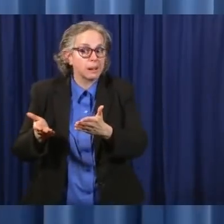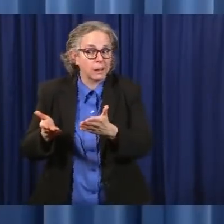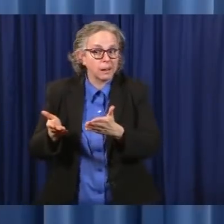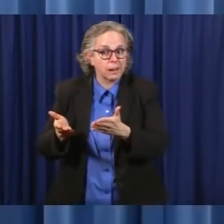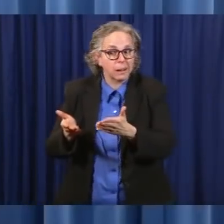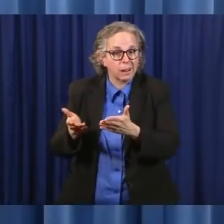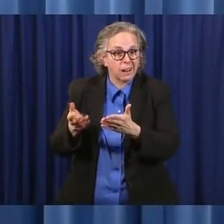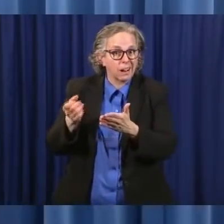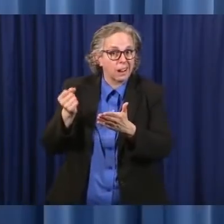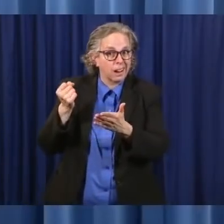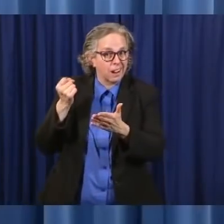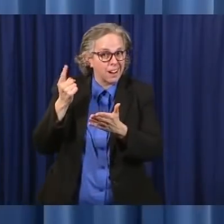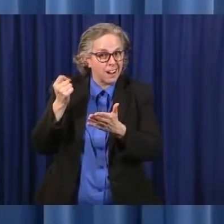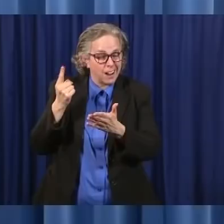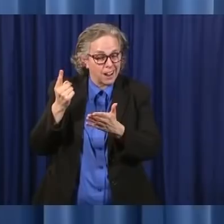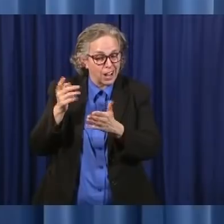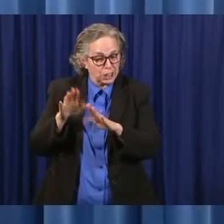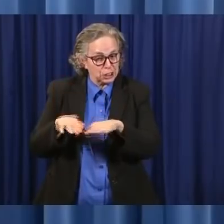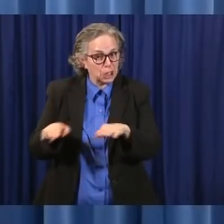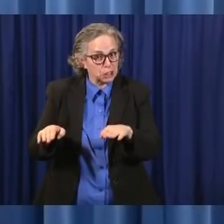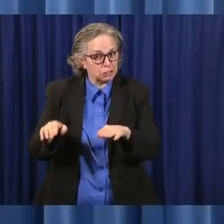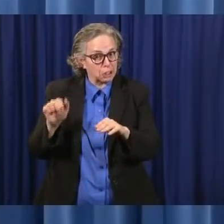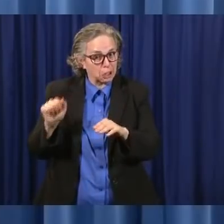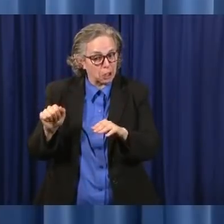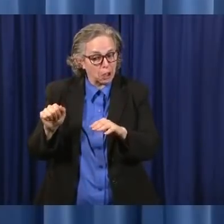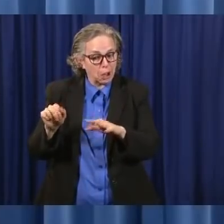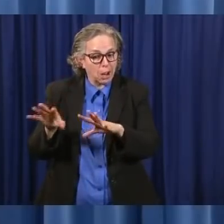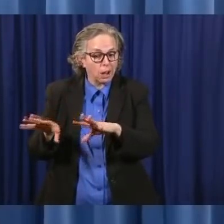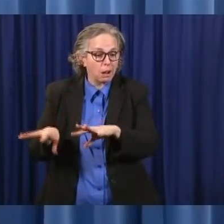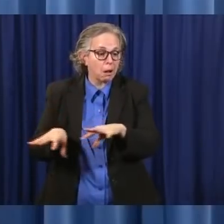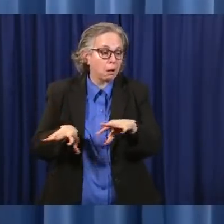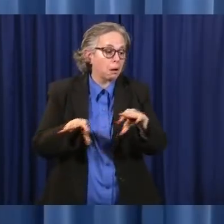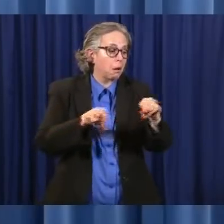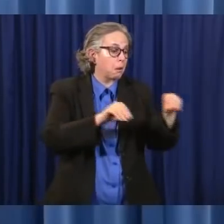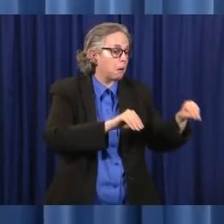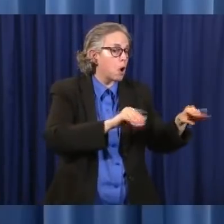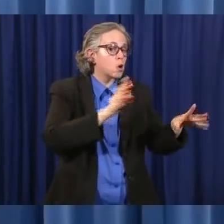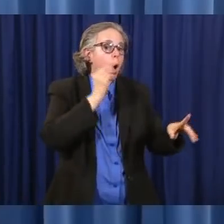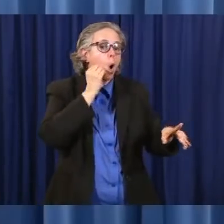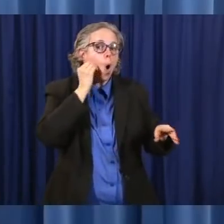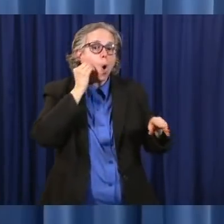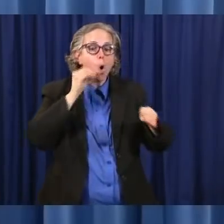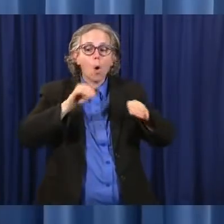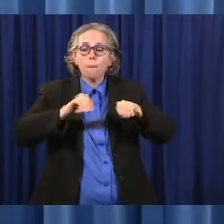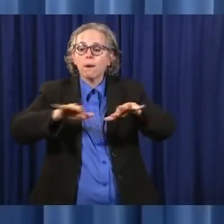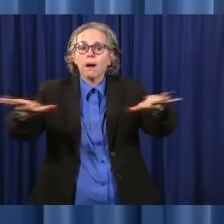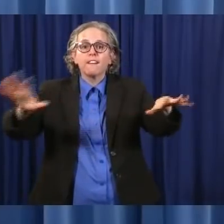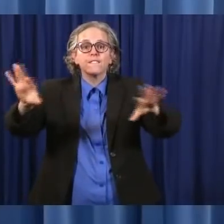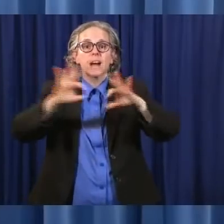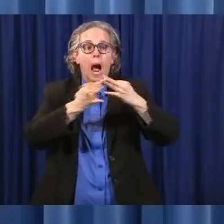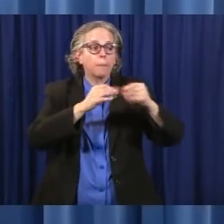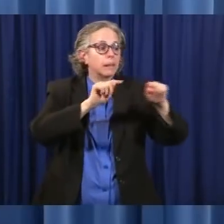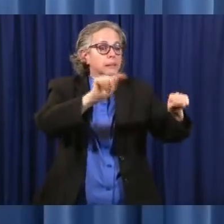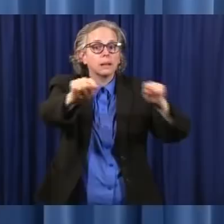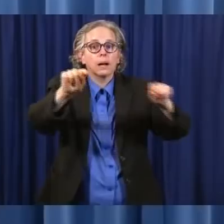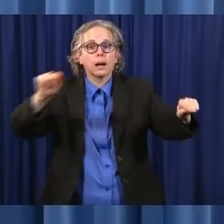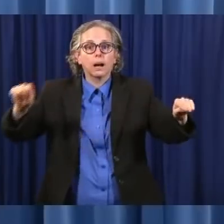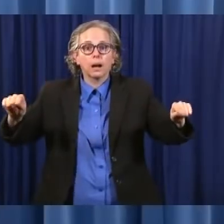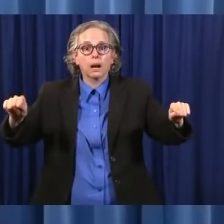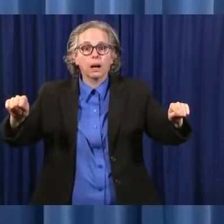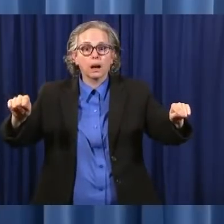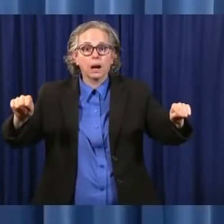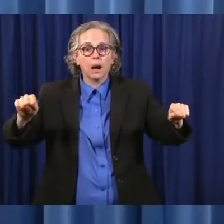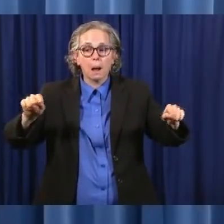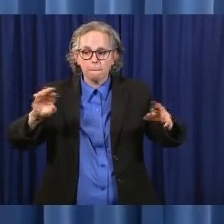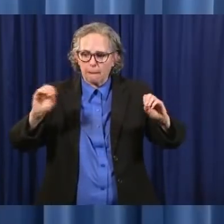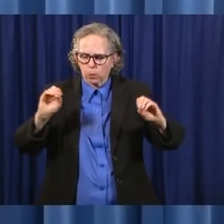kids from a number of families, you put them together, and then they go back. They may not, any of them show any symptoms at all, but